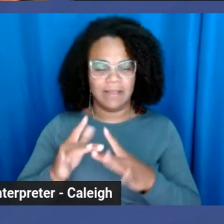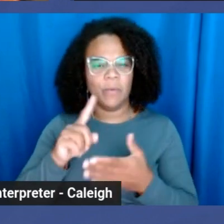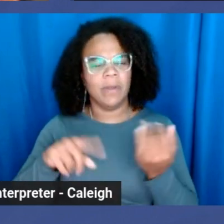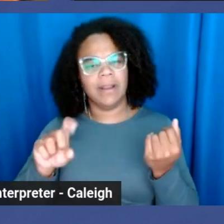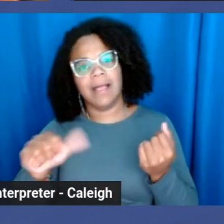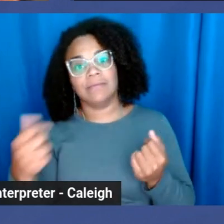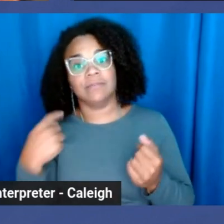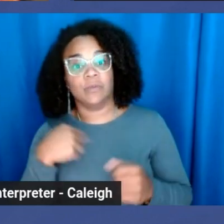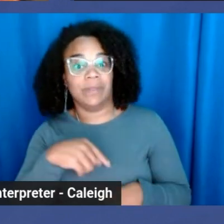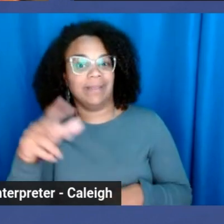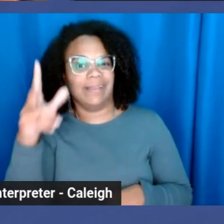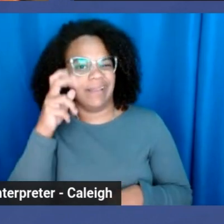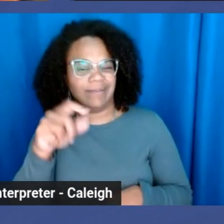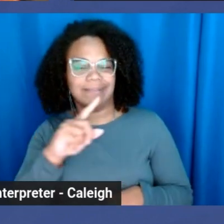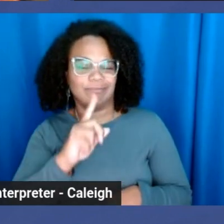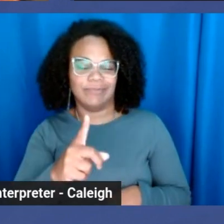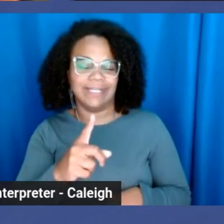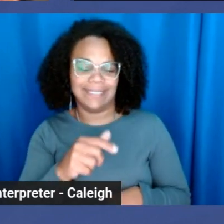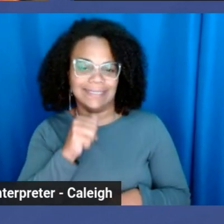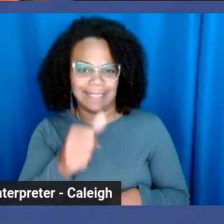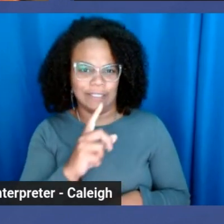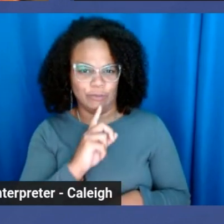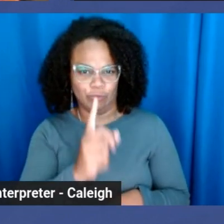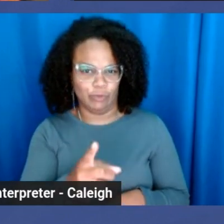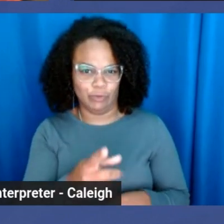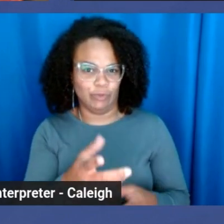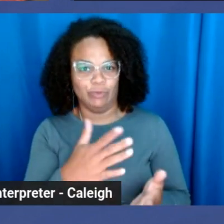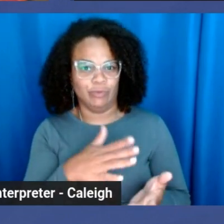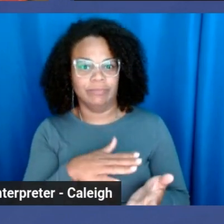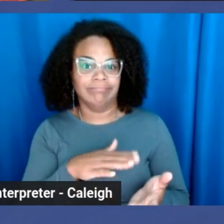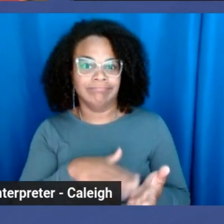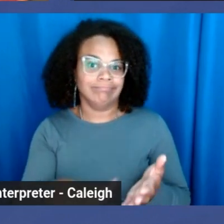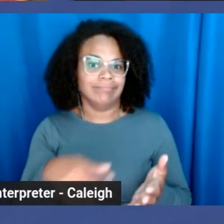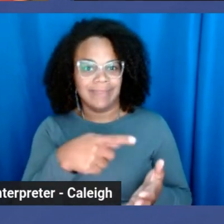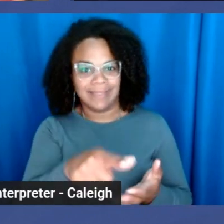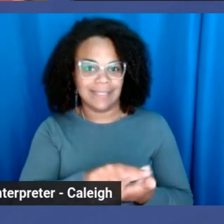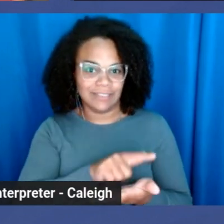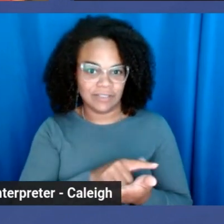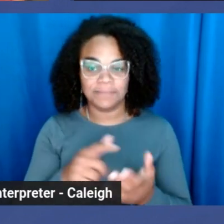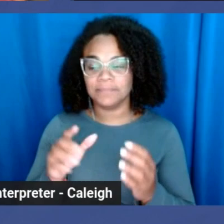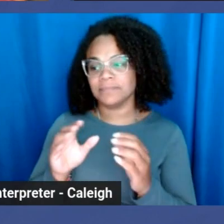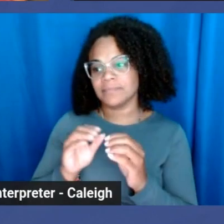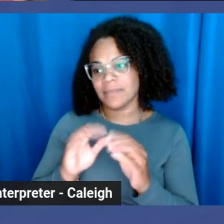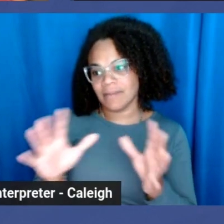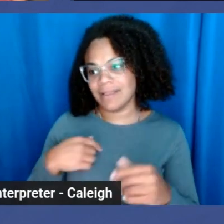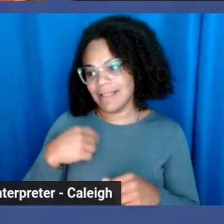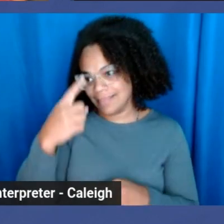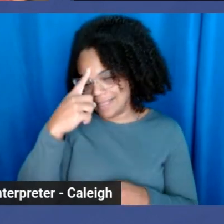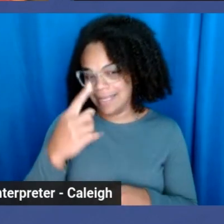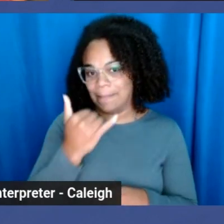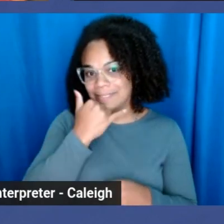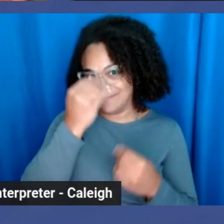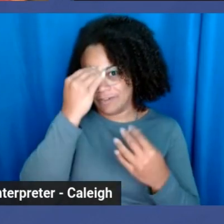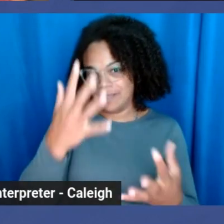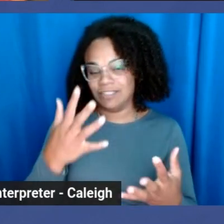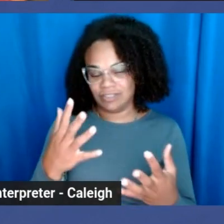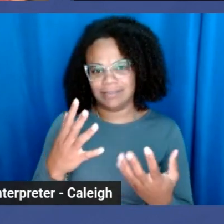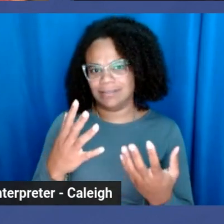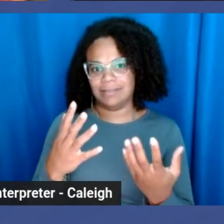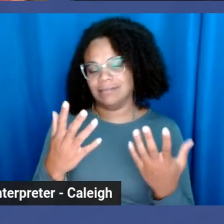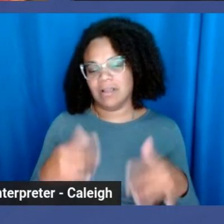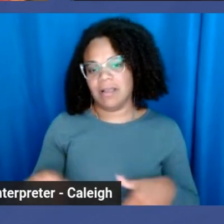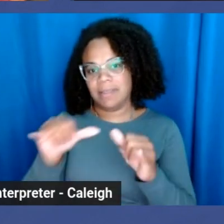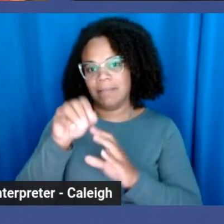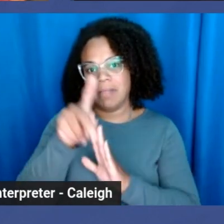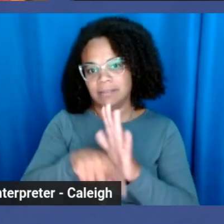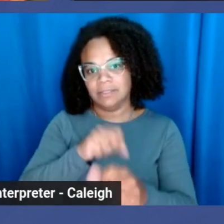to justify this legislation? Yeah, I mean, I think obviously misinformation is rife in policy work, but nowhere more,